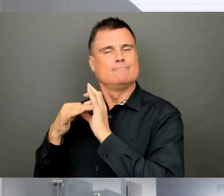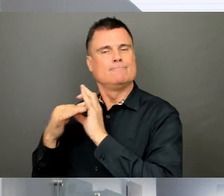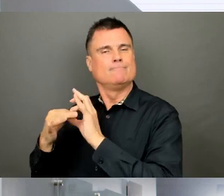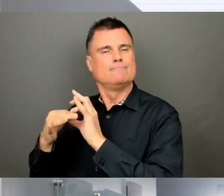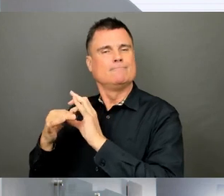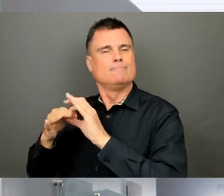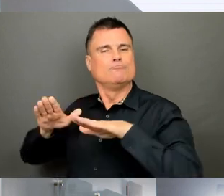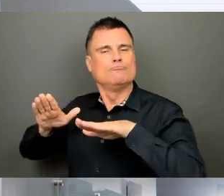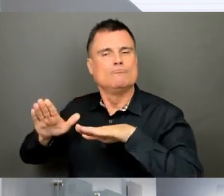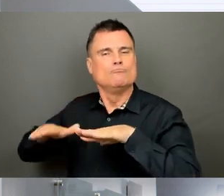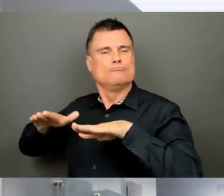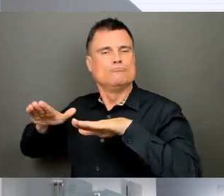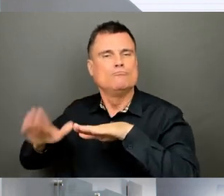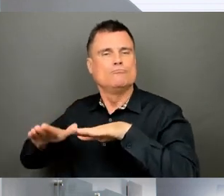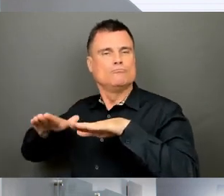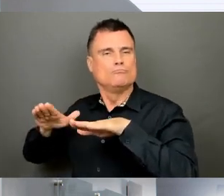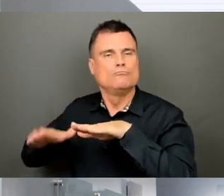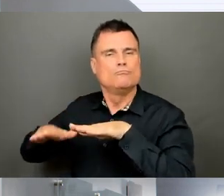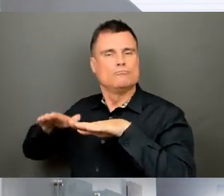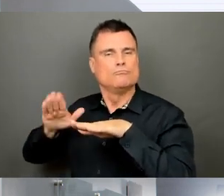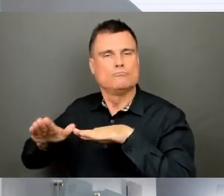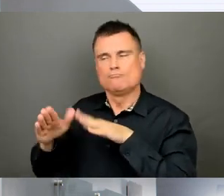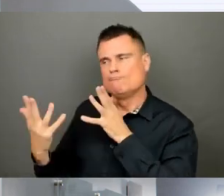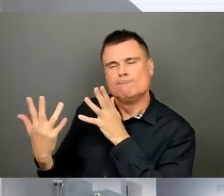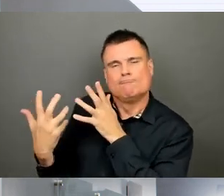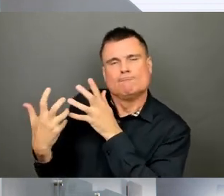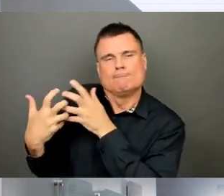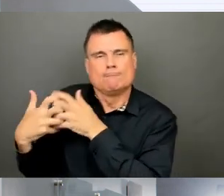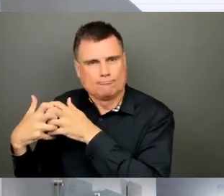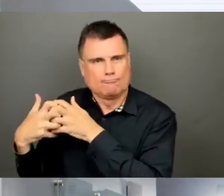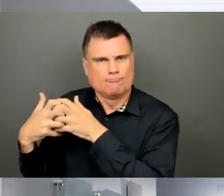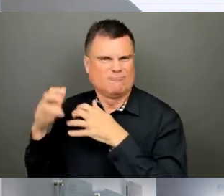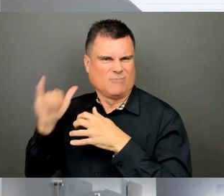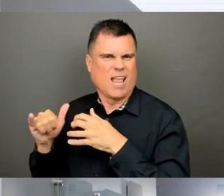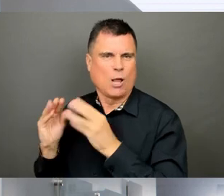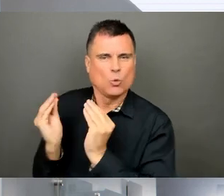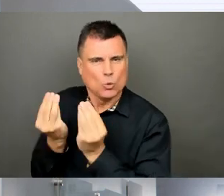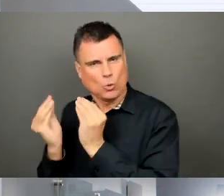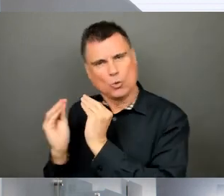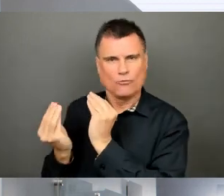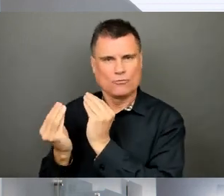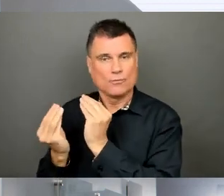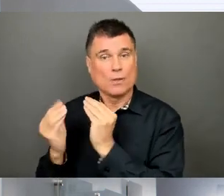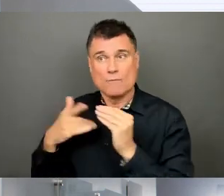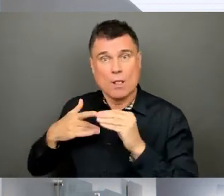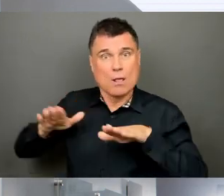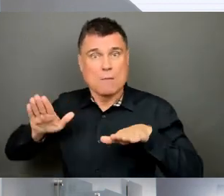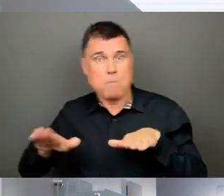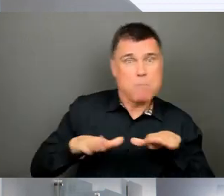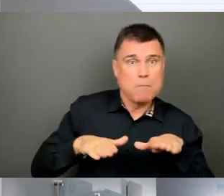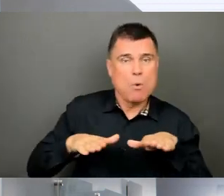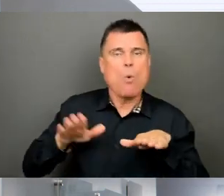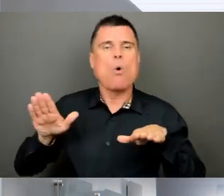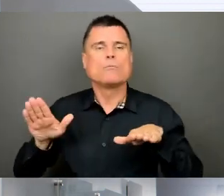tempo of the song. So whatever song we're listening to, whether it has a 5, 6, 7, 8, or a 1 and 2 and 3 and 4, whatever that looks